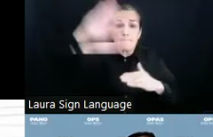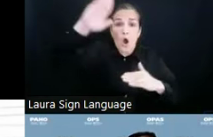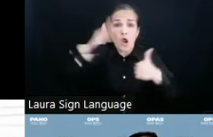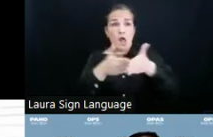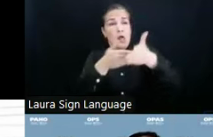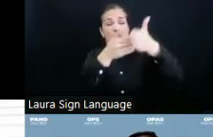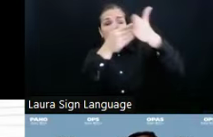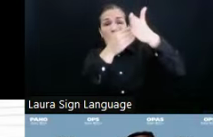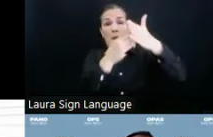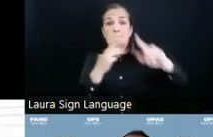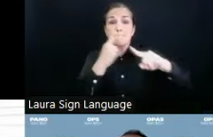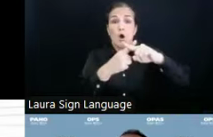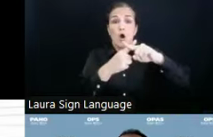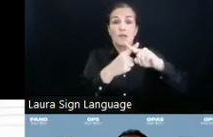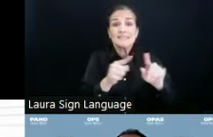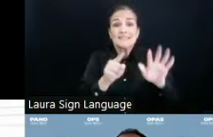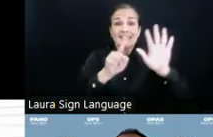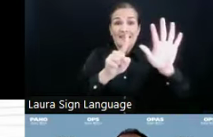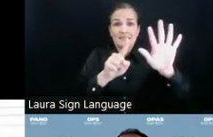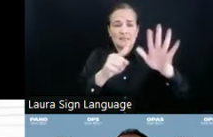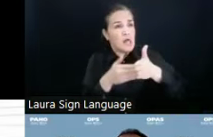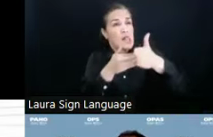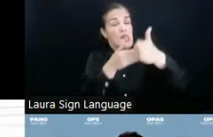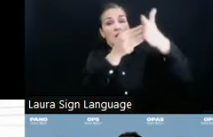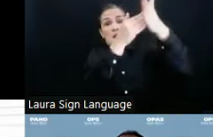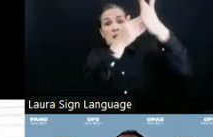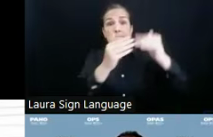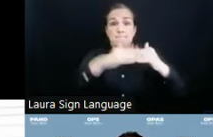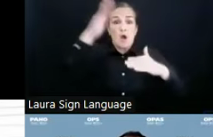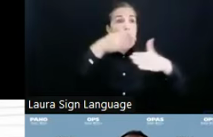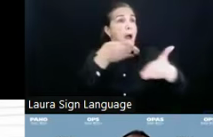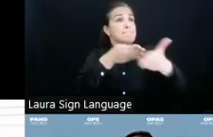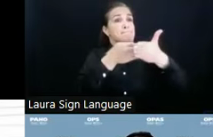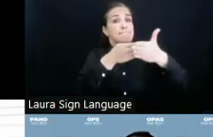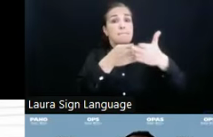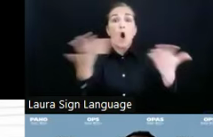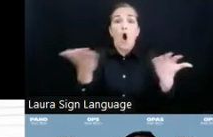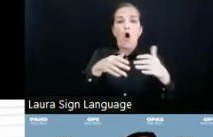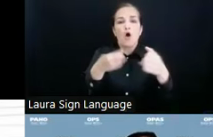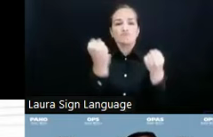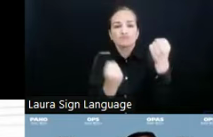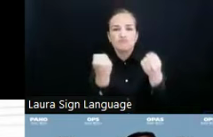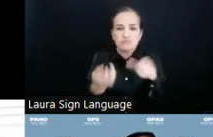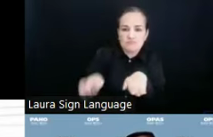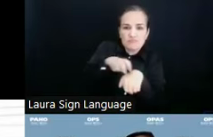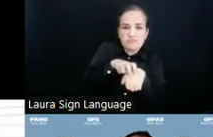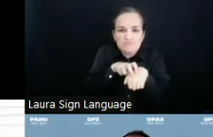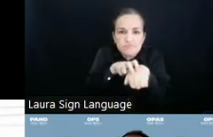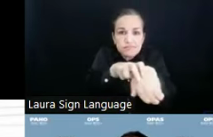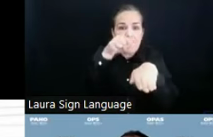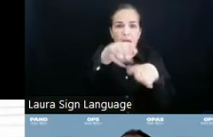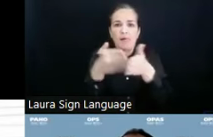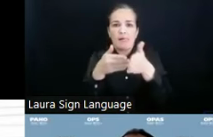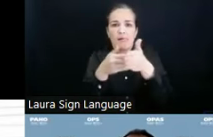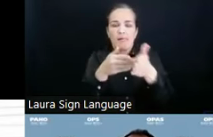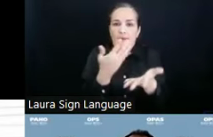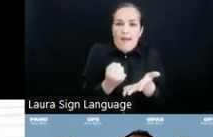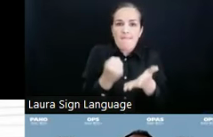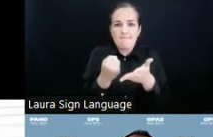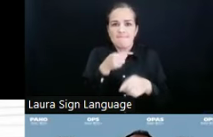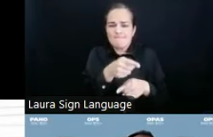hora de services, and operaciones up to sanitarias y 6 times more asistencia to médica access muy to health accesible y asequible. facilities and 15 times Por more tanto, también